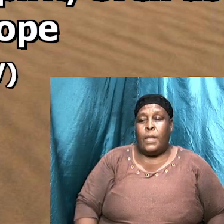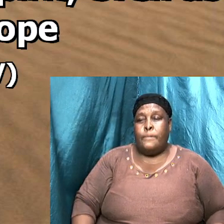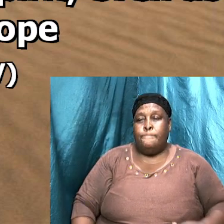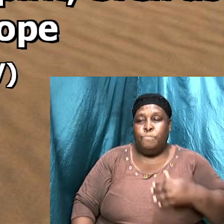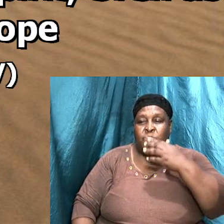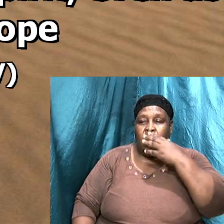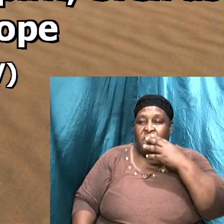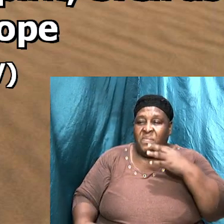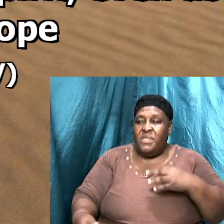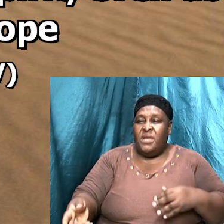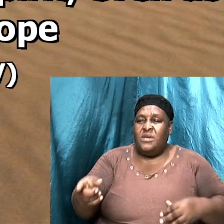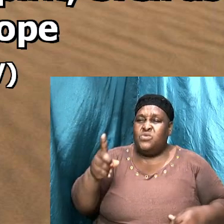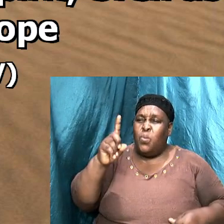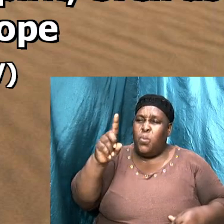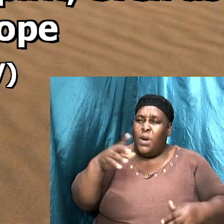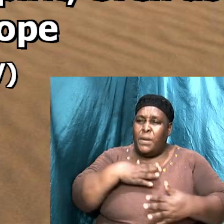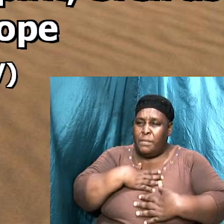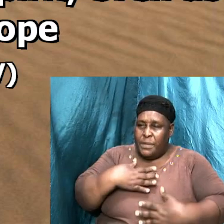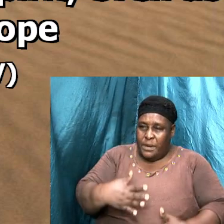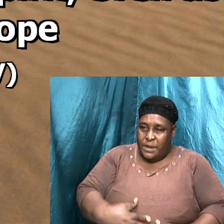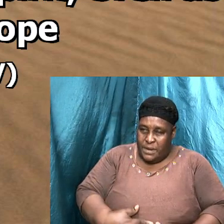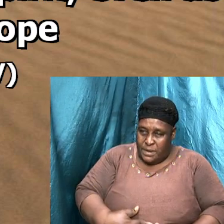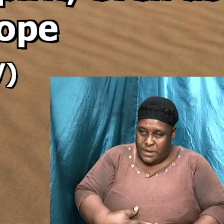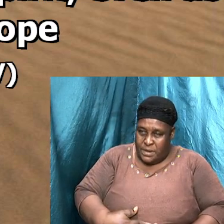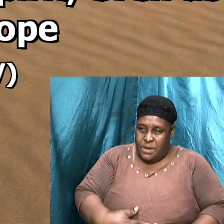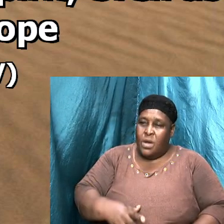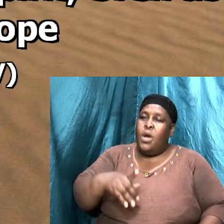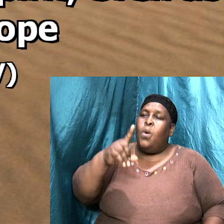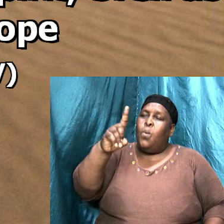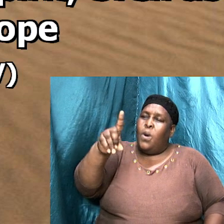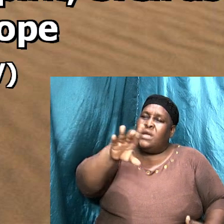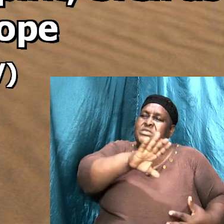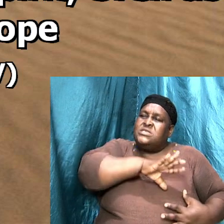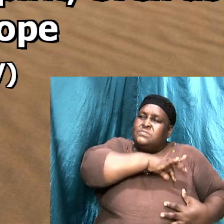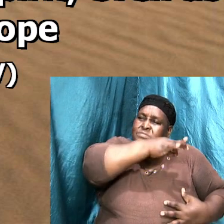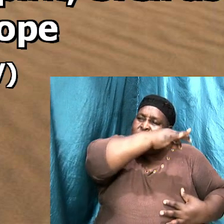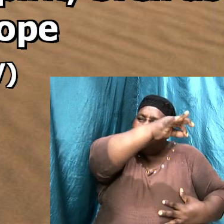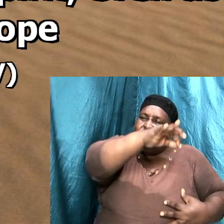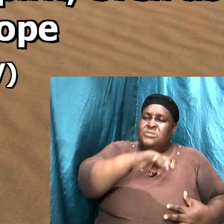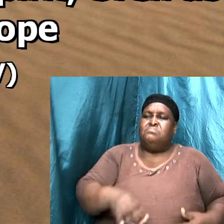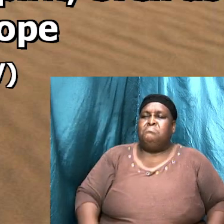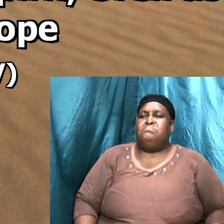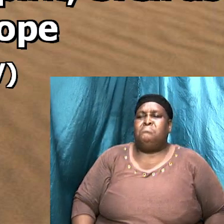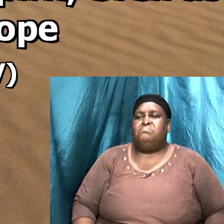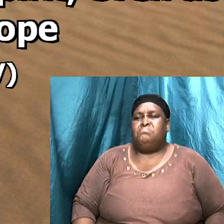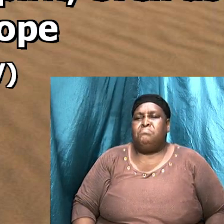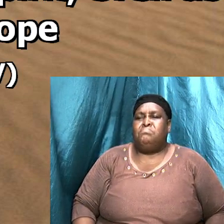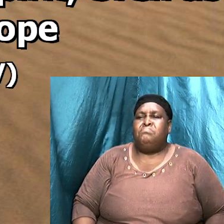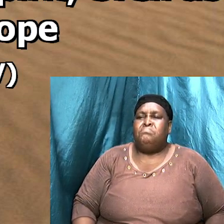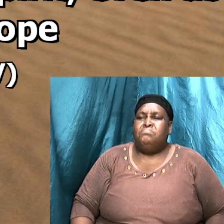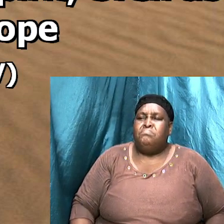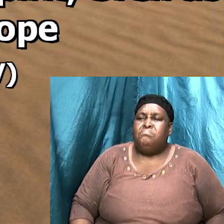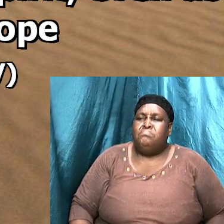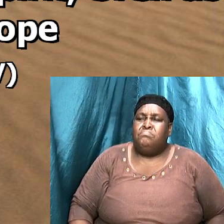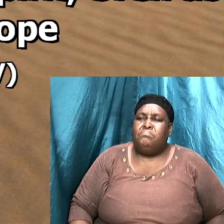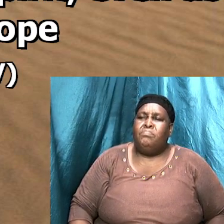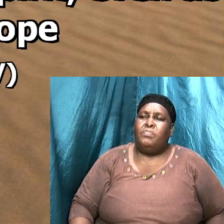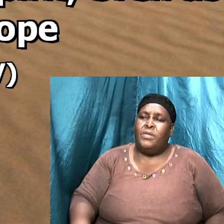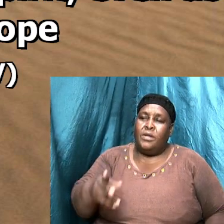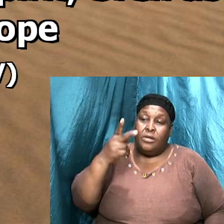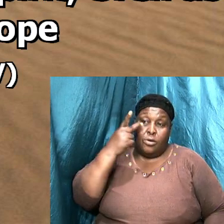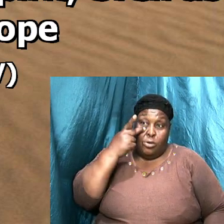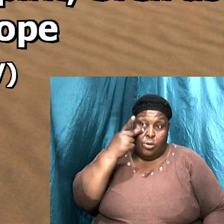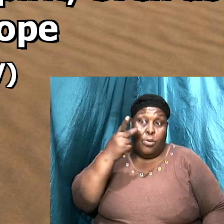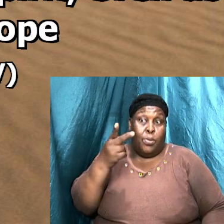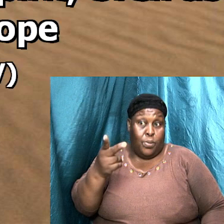There is one body and one Spirit, so let us now stop at that word Spirit. Look at it,